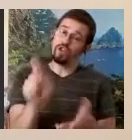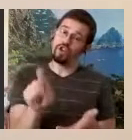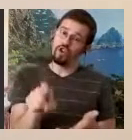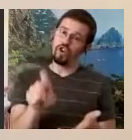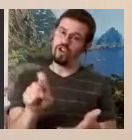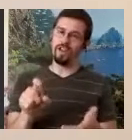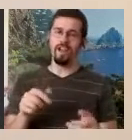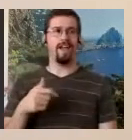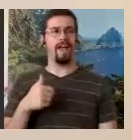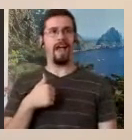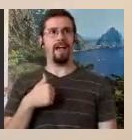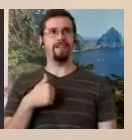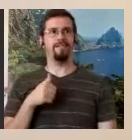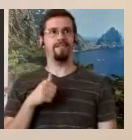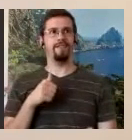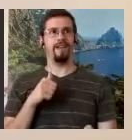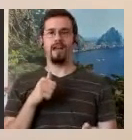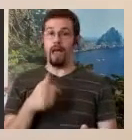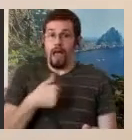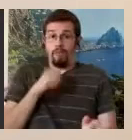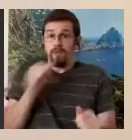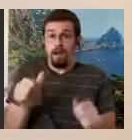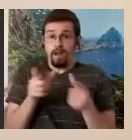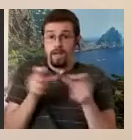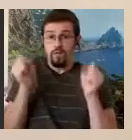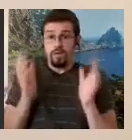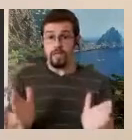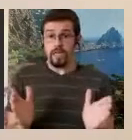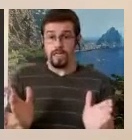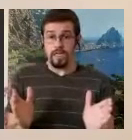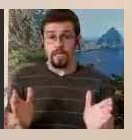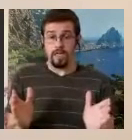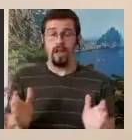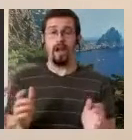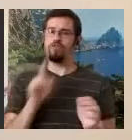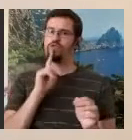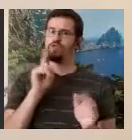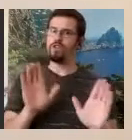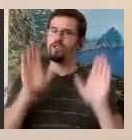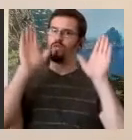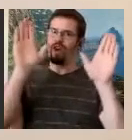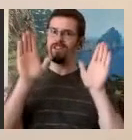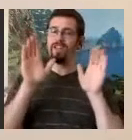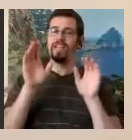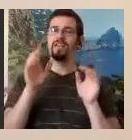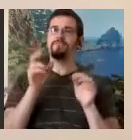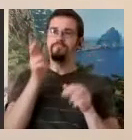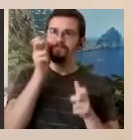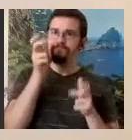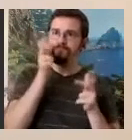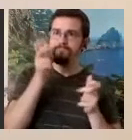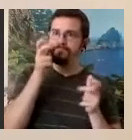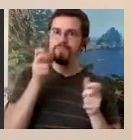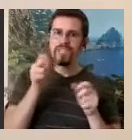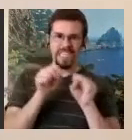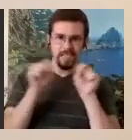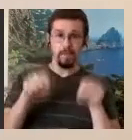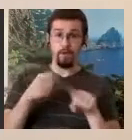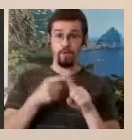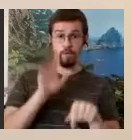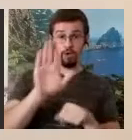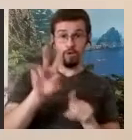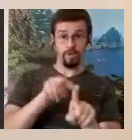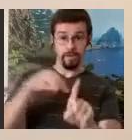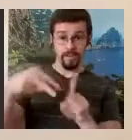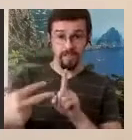did, and yet I'm not. And it was wonderful to hear about the system from your perspective, and I loved it. In fact, I